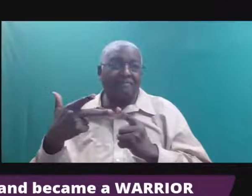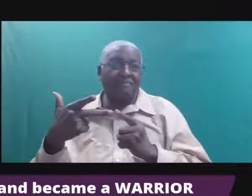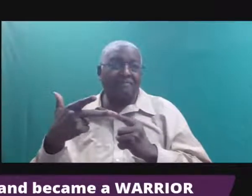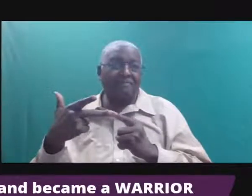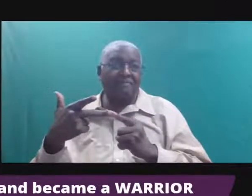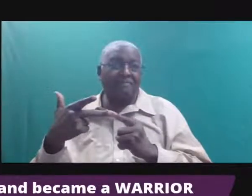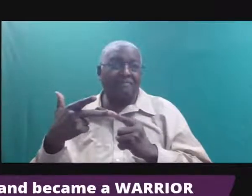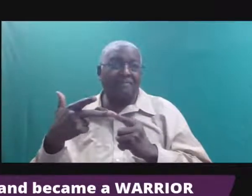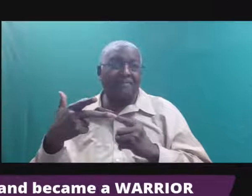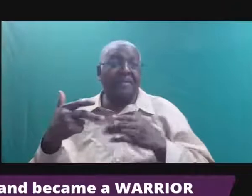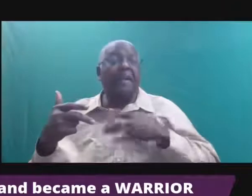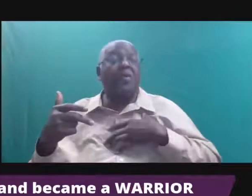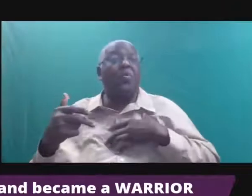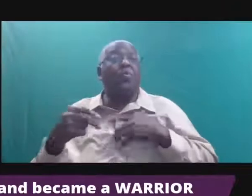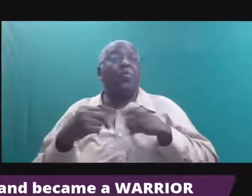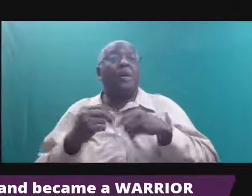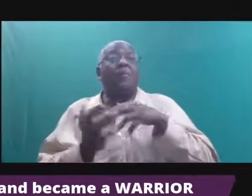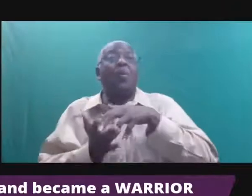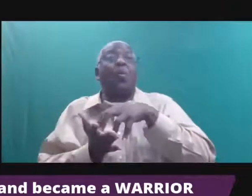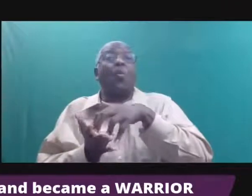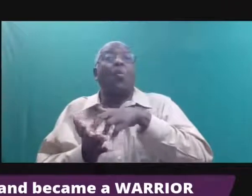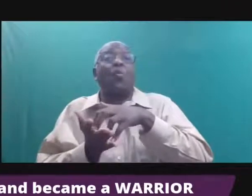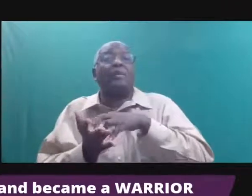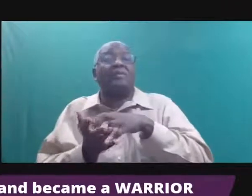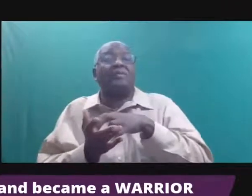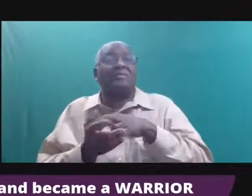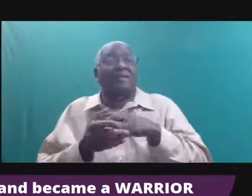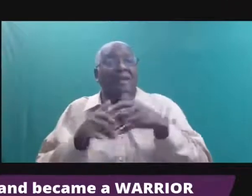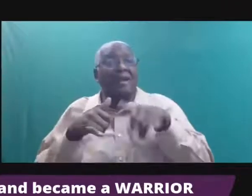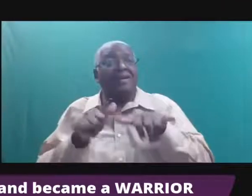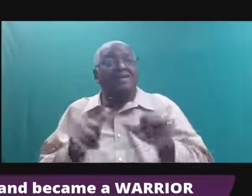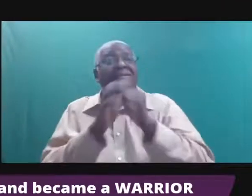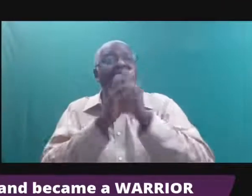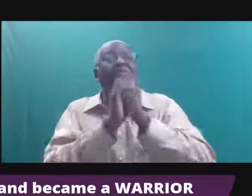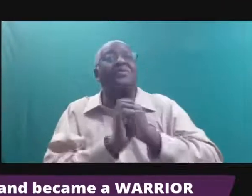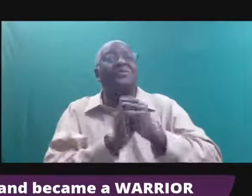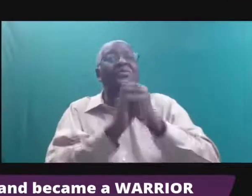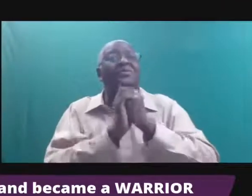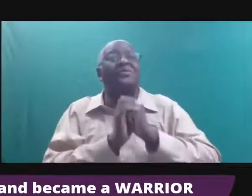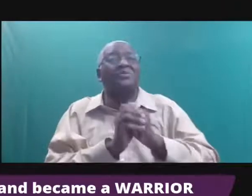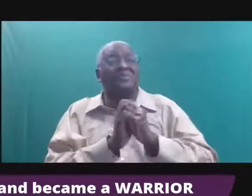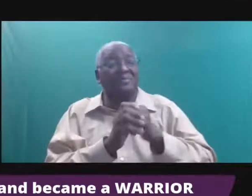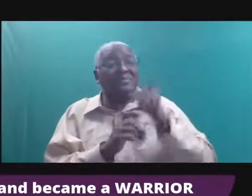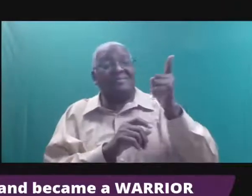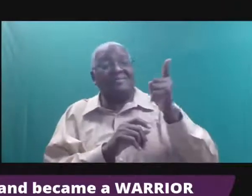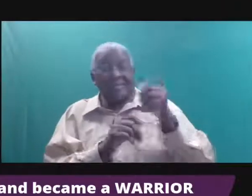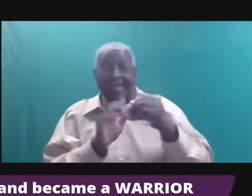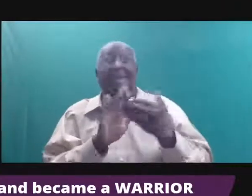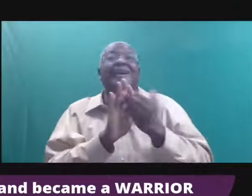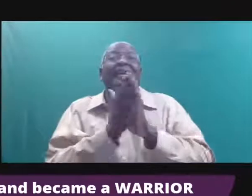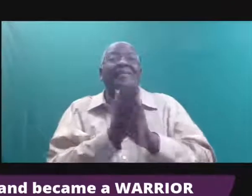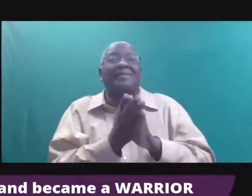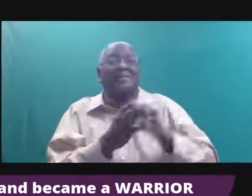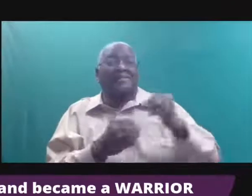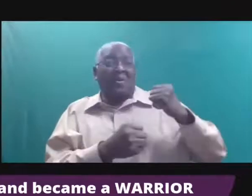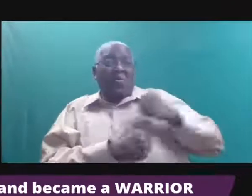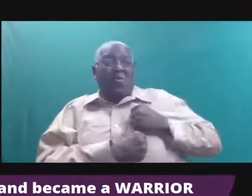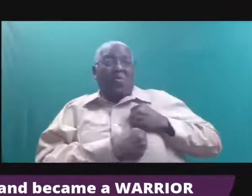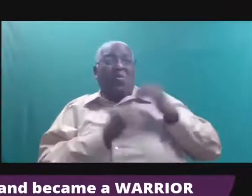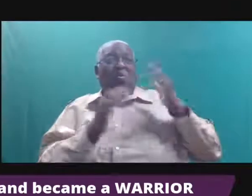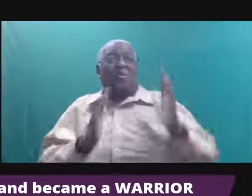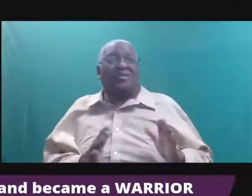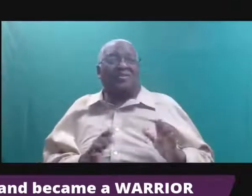In my weakness, I worship and become a warrior. Oh, God. How do I make a mama? In